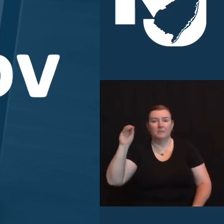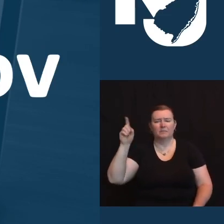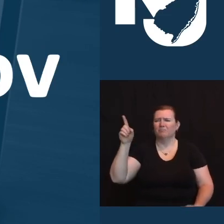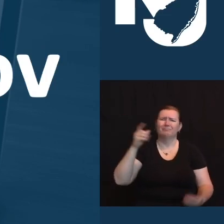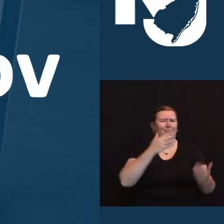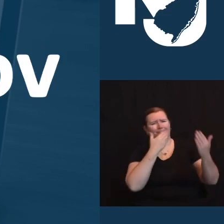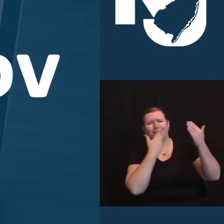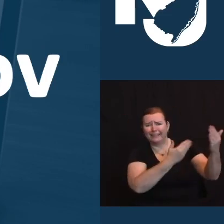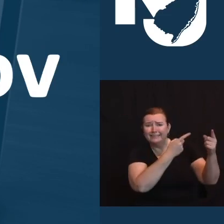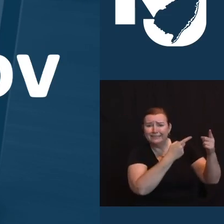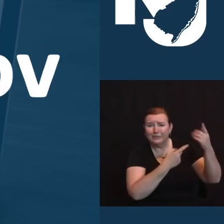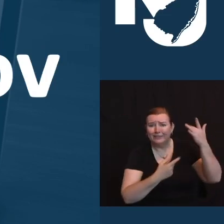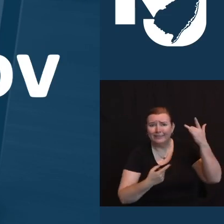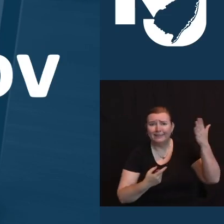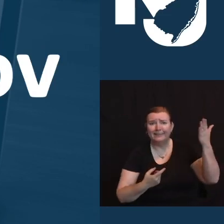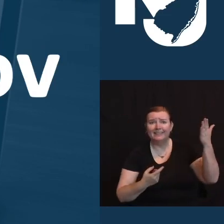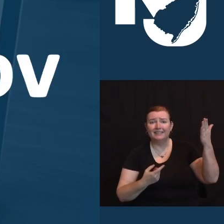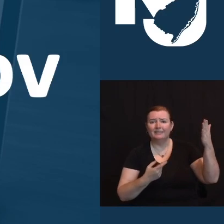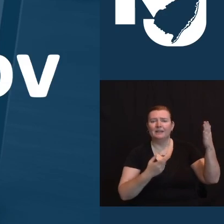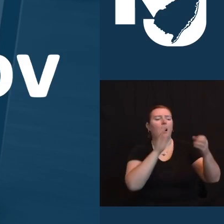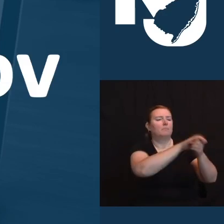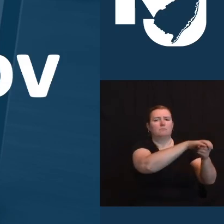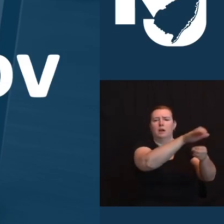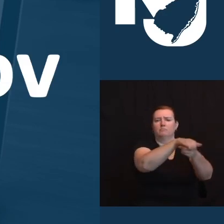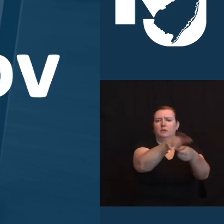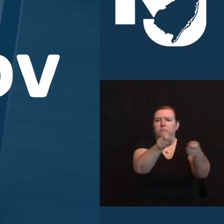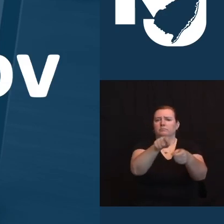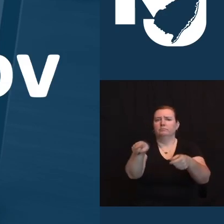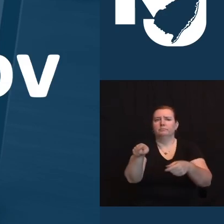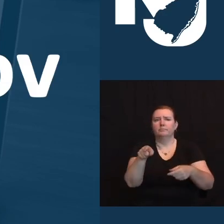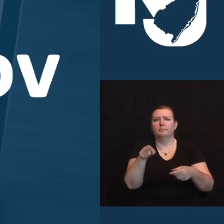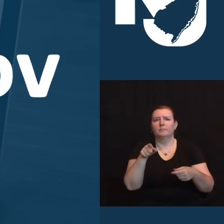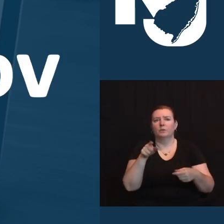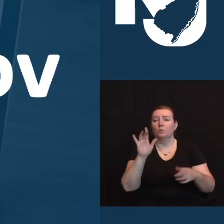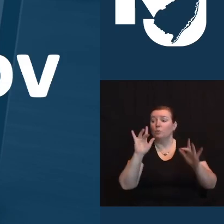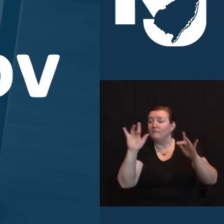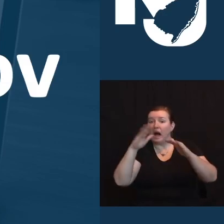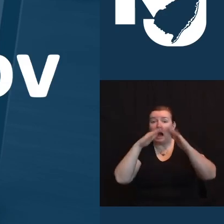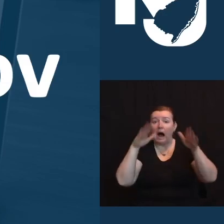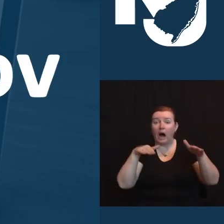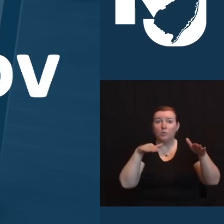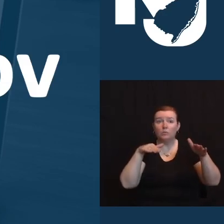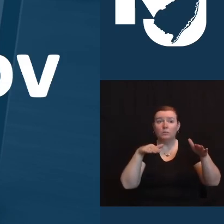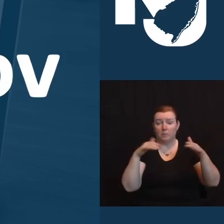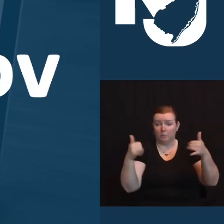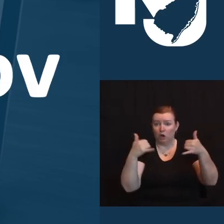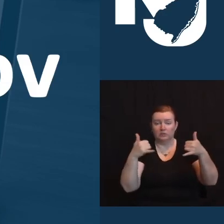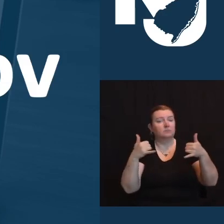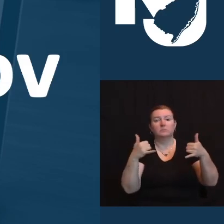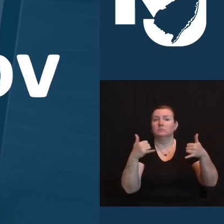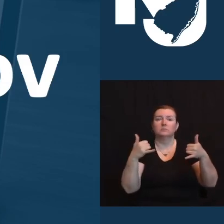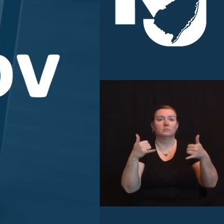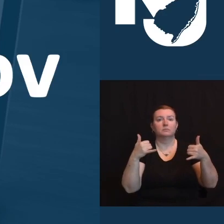properties which had received complaints from becoming merely party houses, including that of the Jackson Township property,